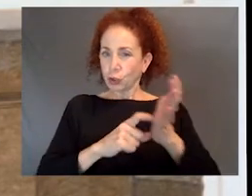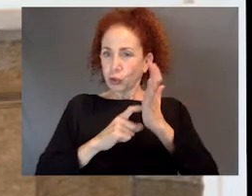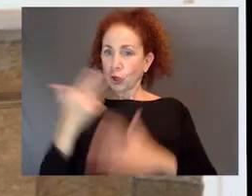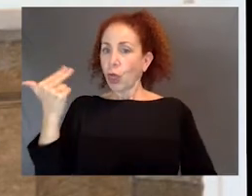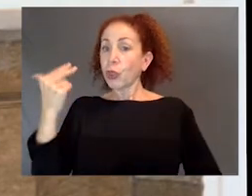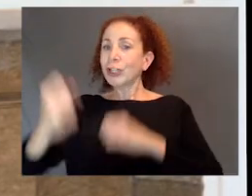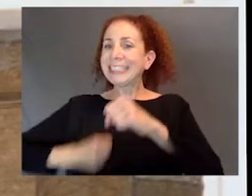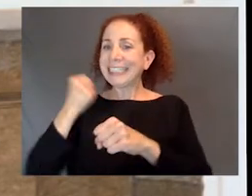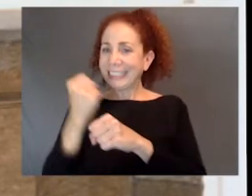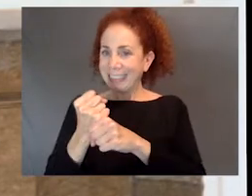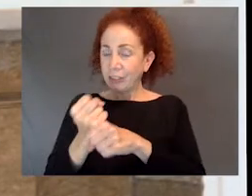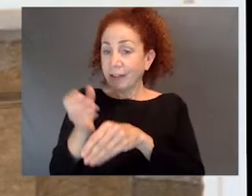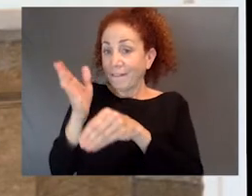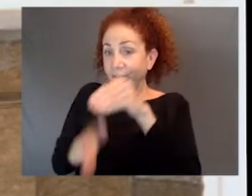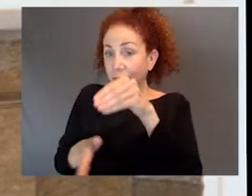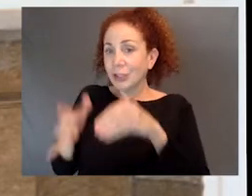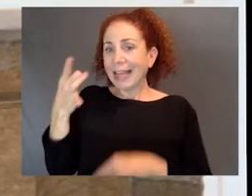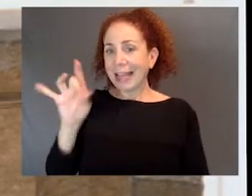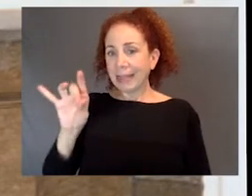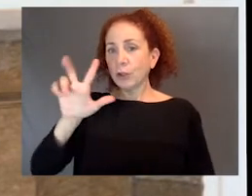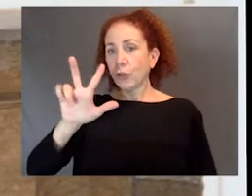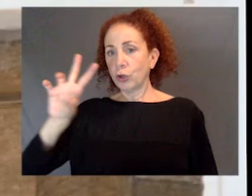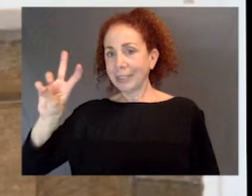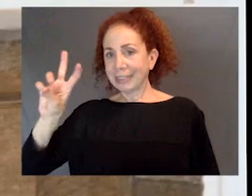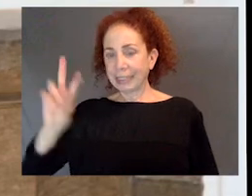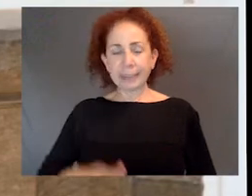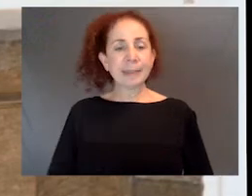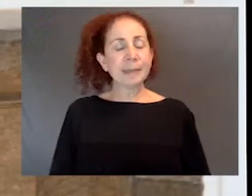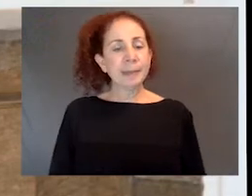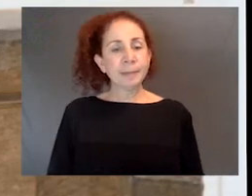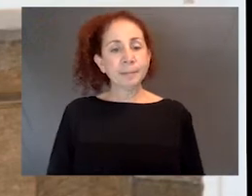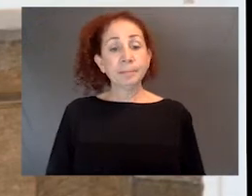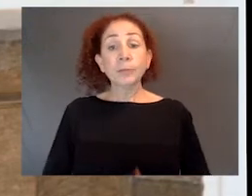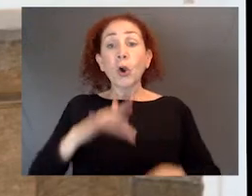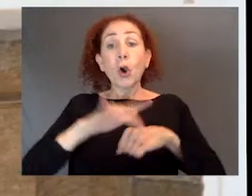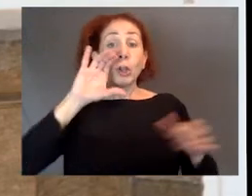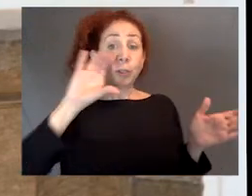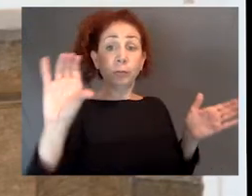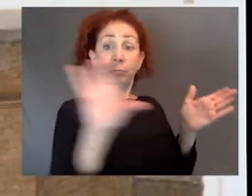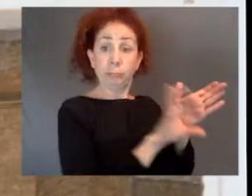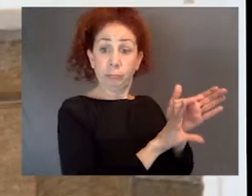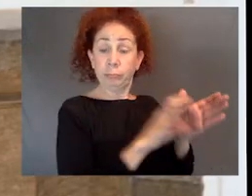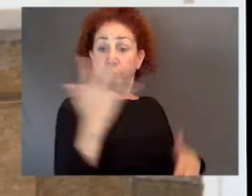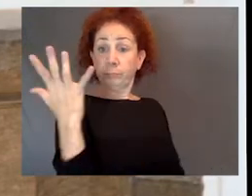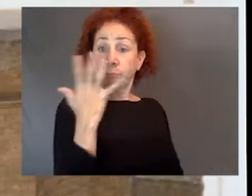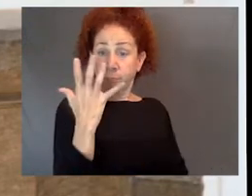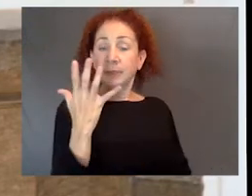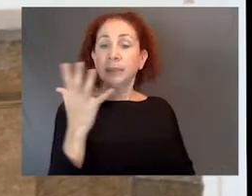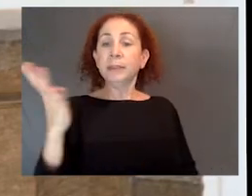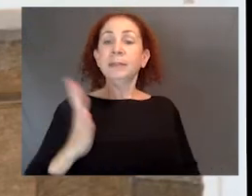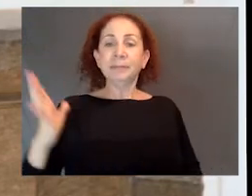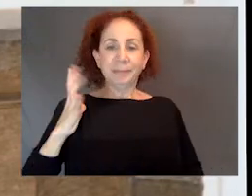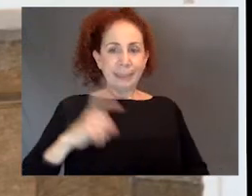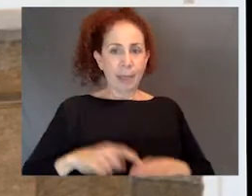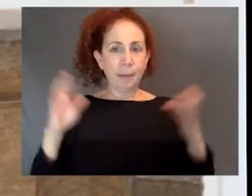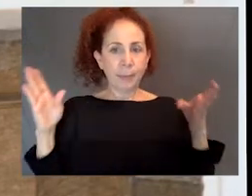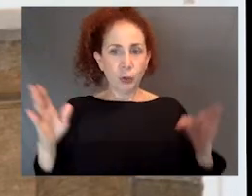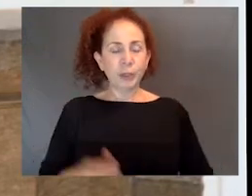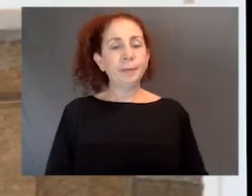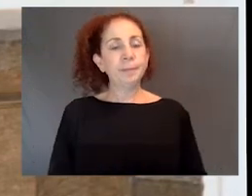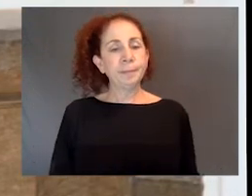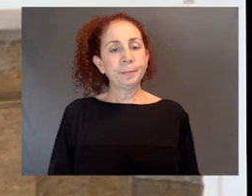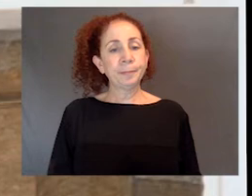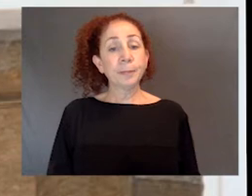take 13 years before being finished in 1836. Here is an early illustration of the prison dating back to this time